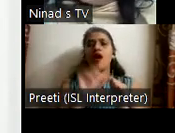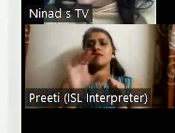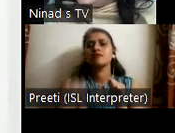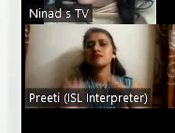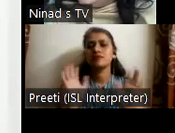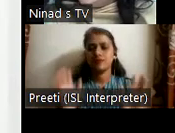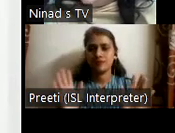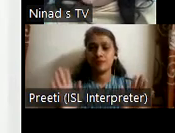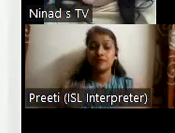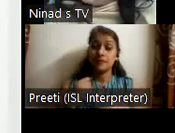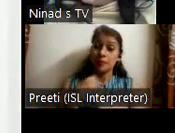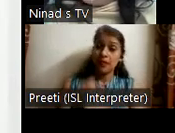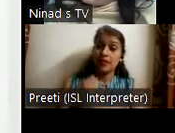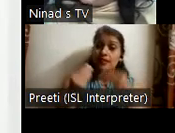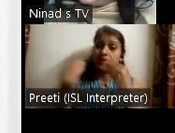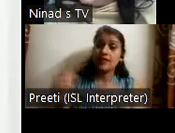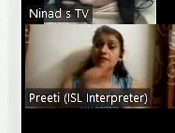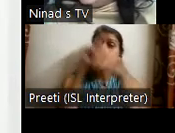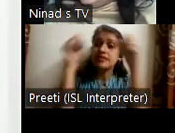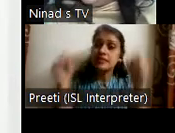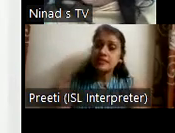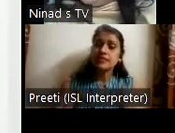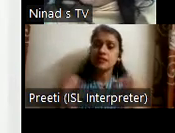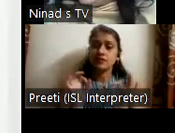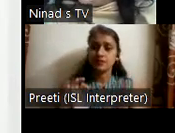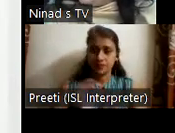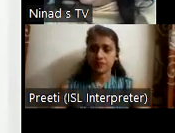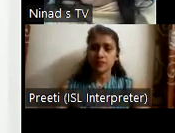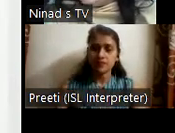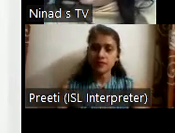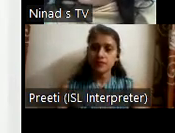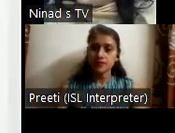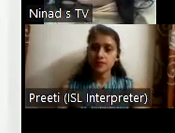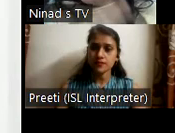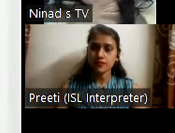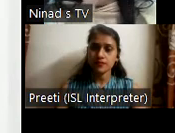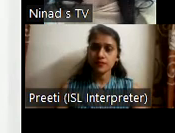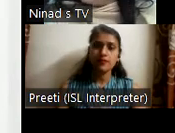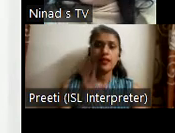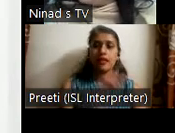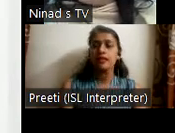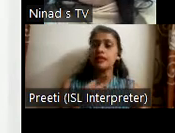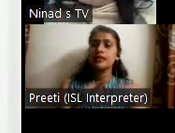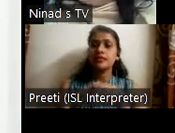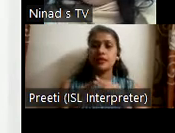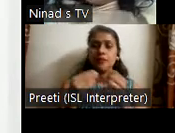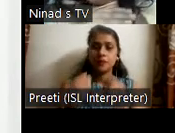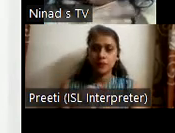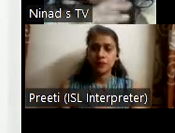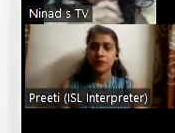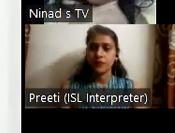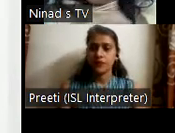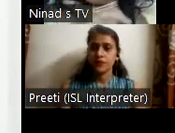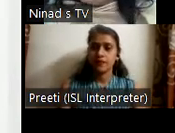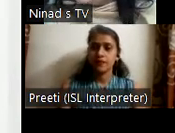creating a system, rediscovering a system. And I'm coming back to the example of house I gave you, that